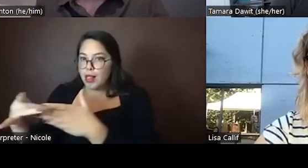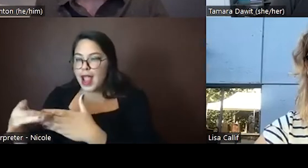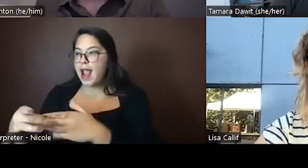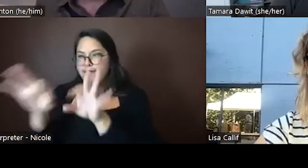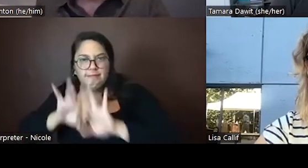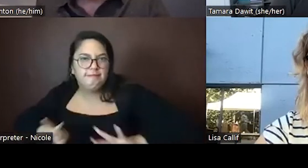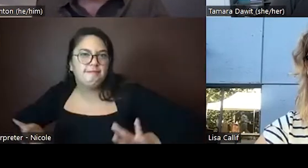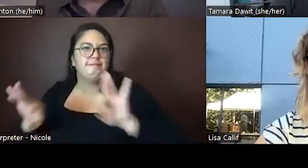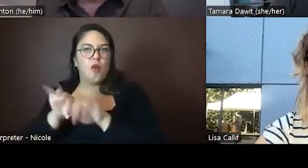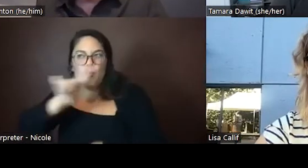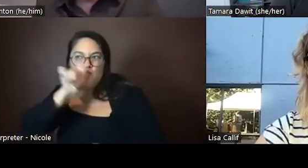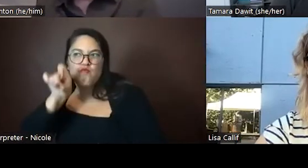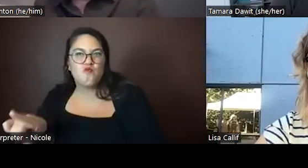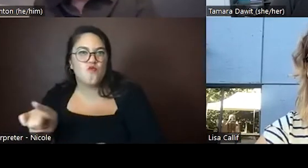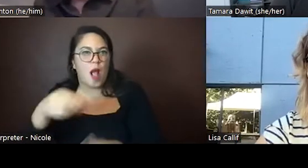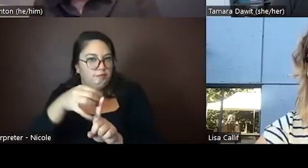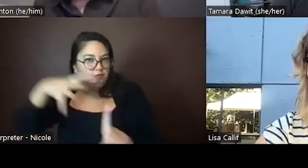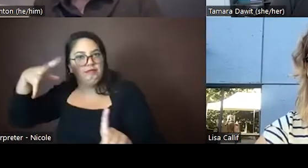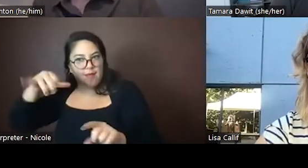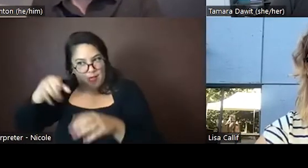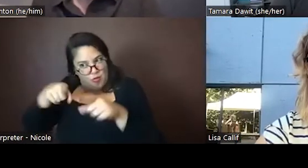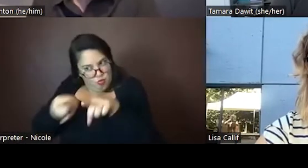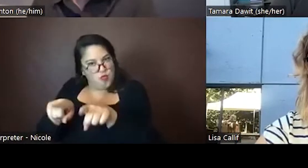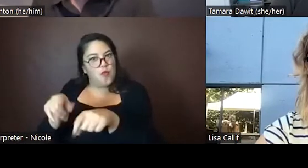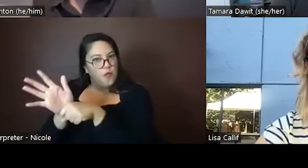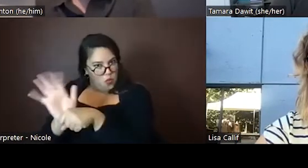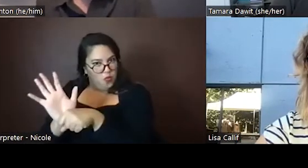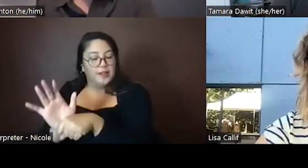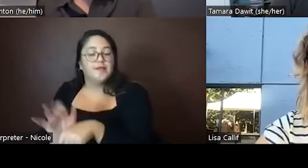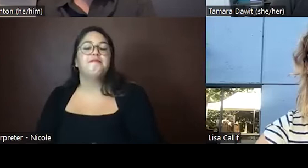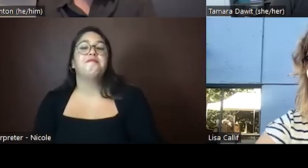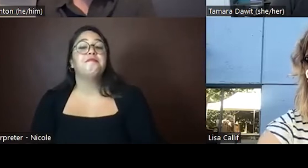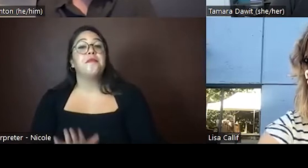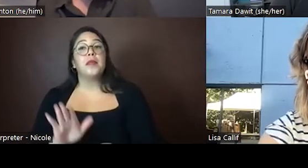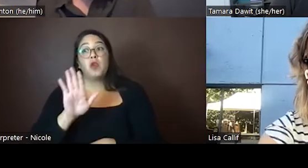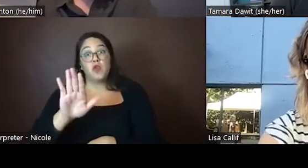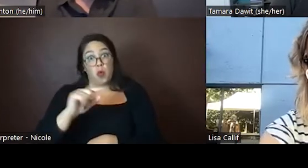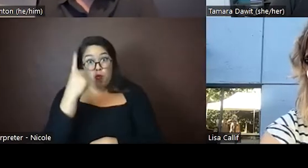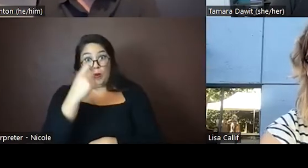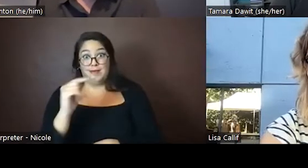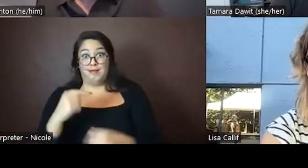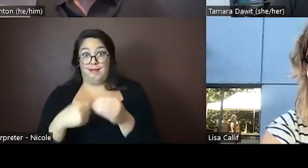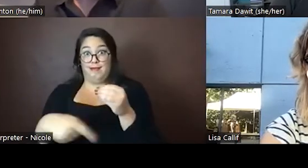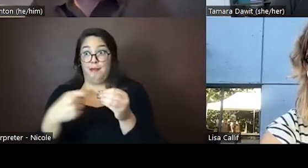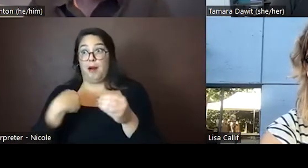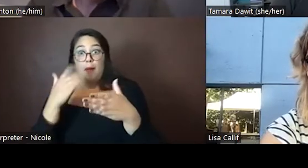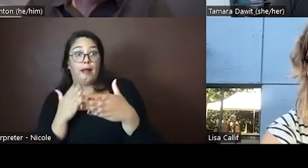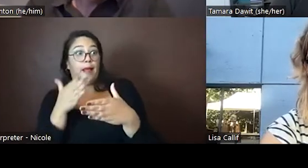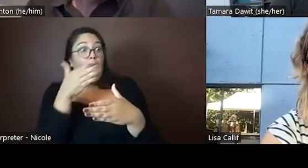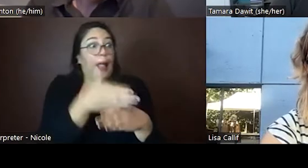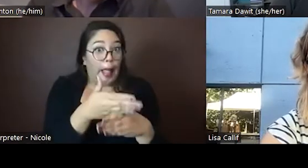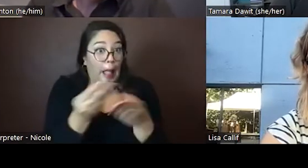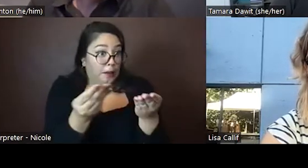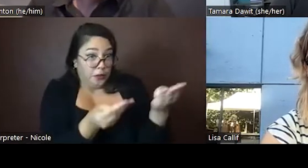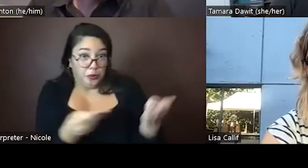So that's the kind of films we gravitate towards. Your question about do we intervene? Once we come on board a project,